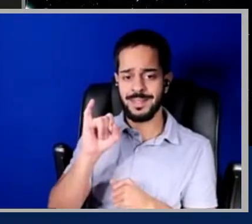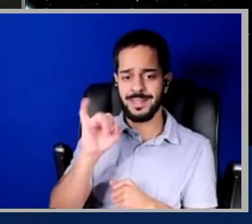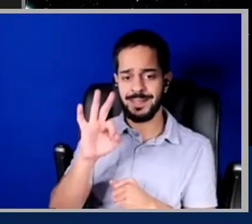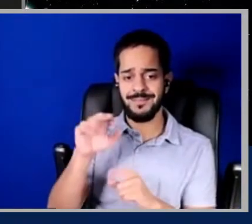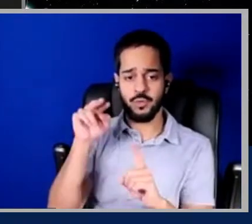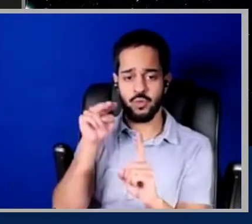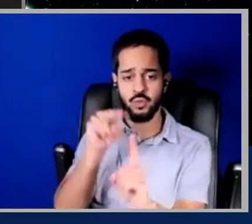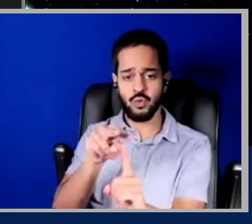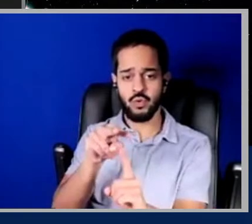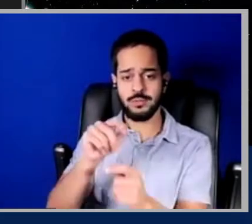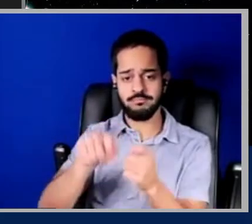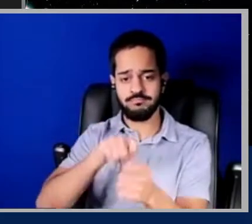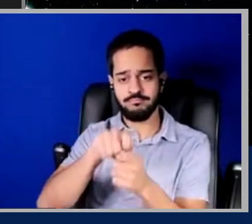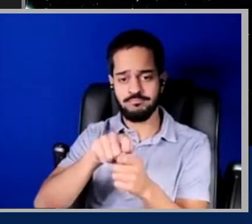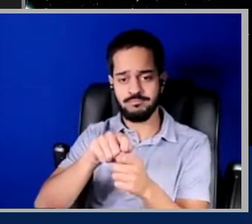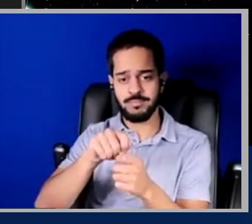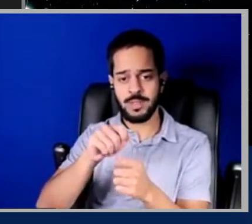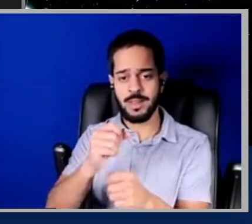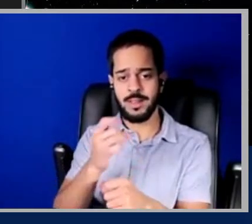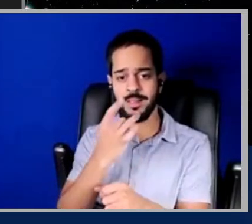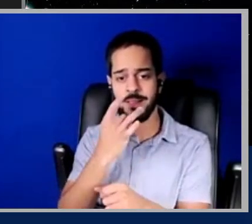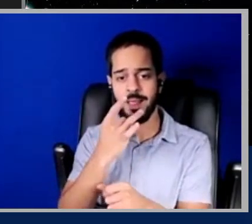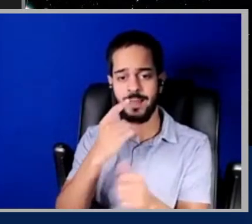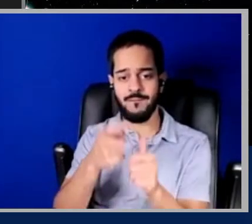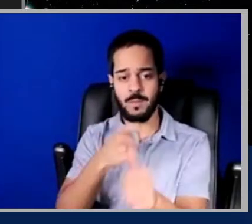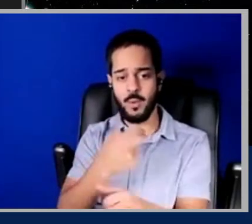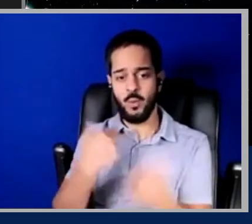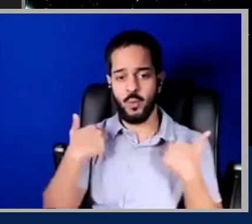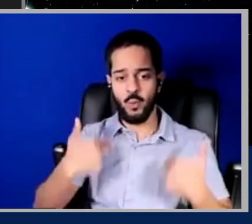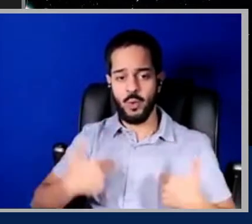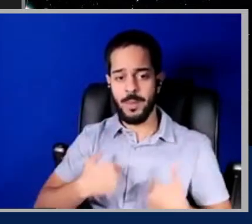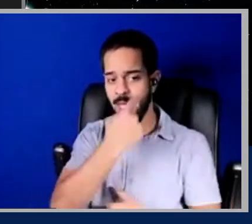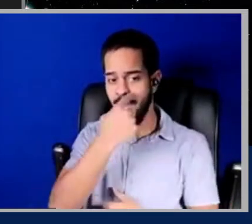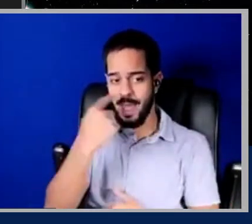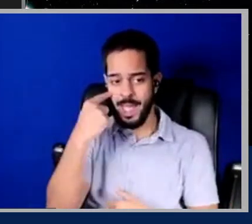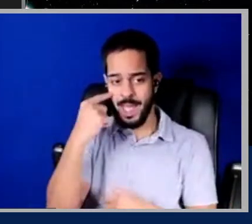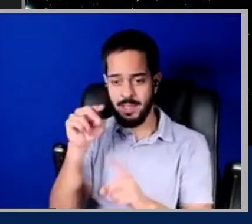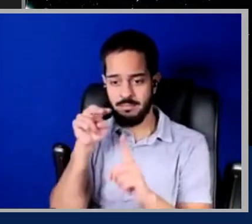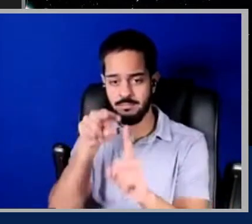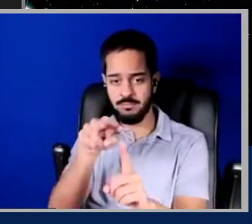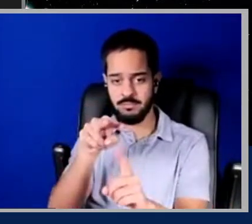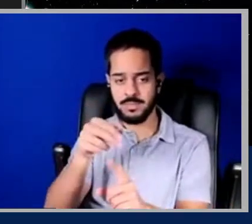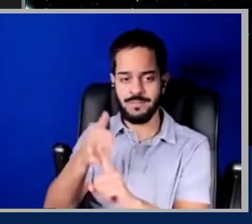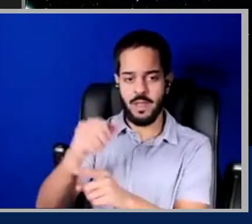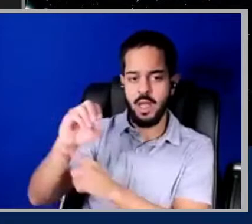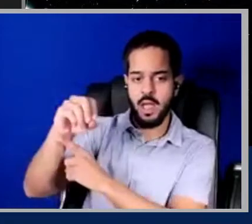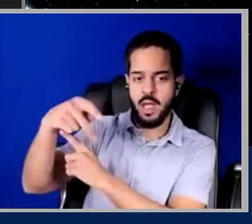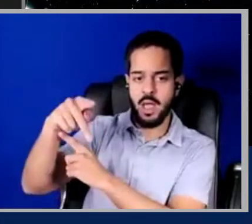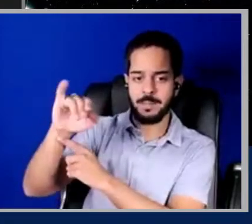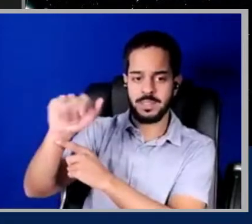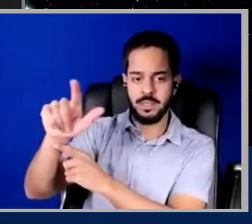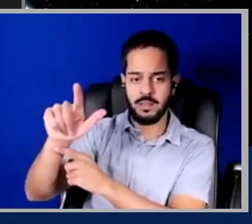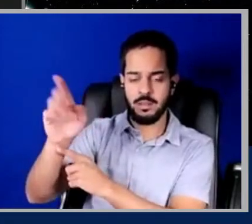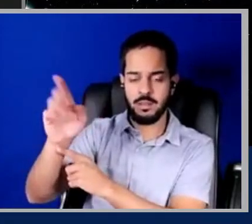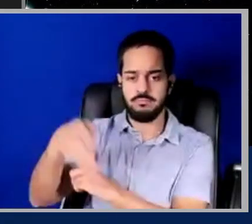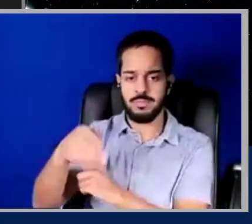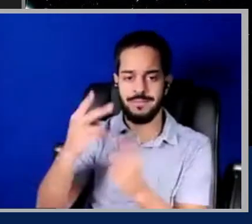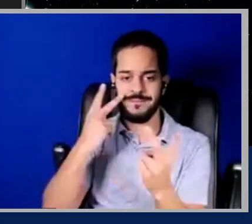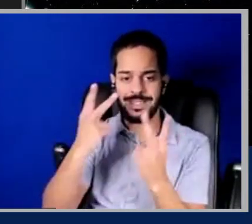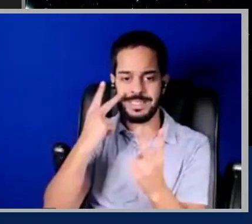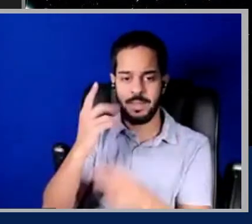the type of light that human eyes can naturally detect, which is optical light or visible light, It would be like if you're playing the